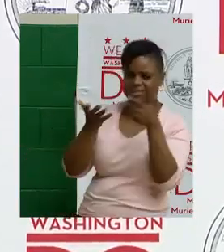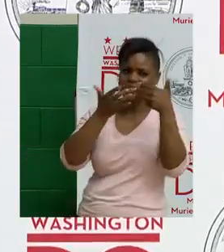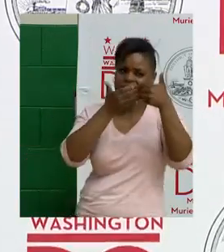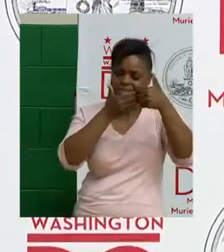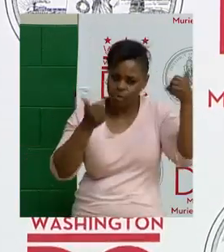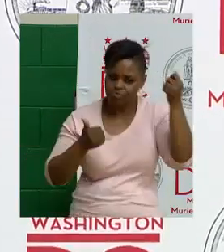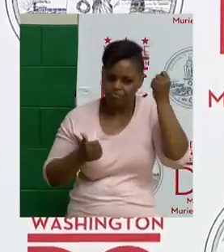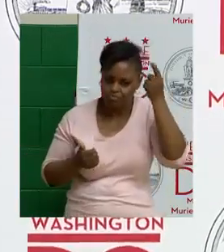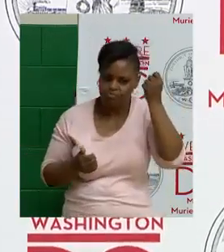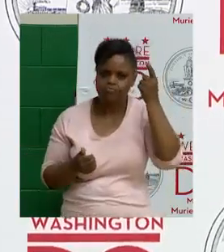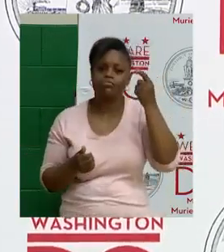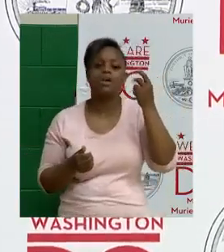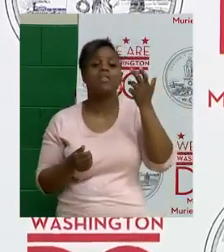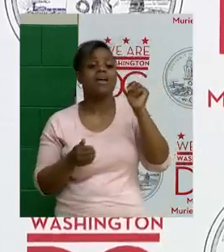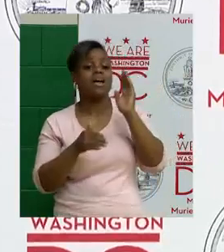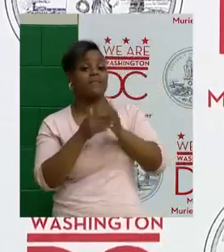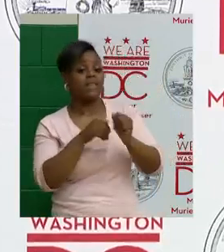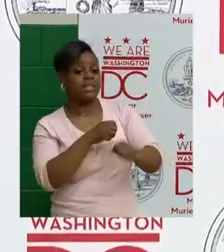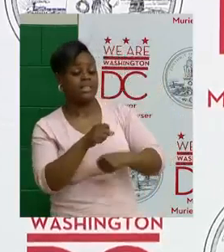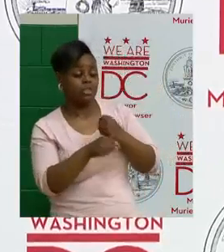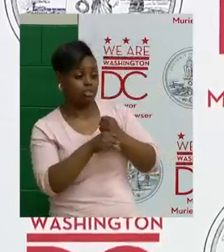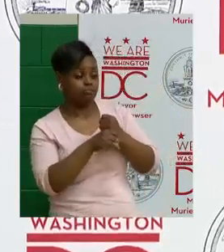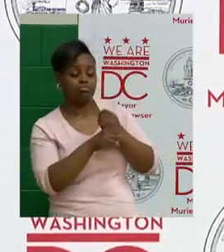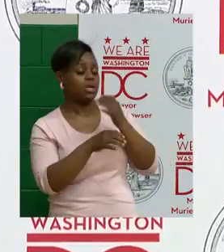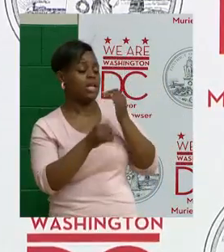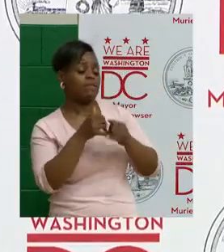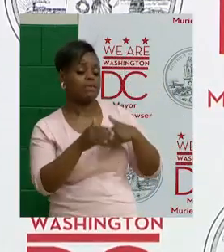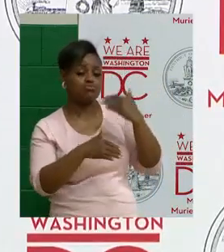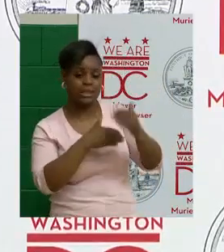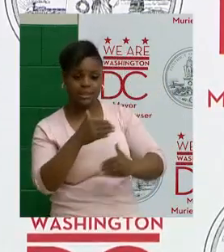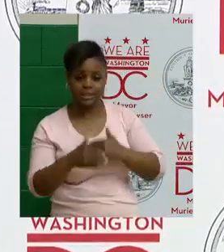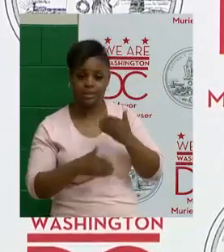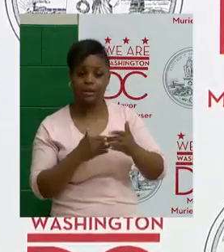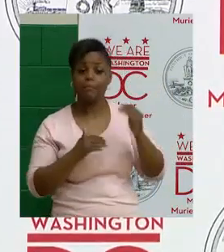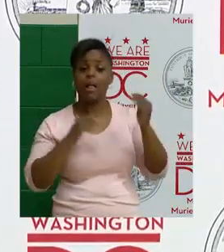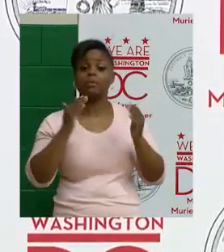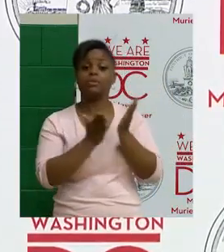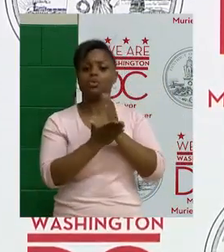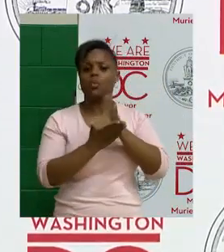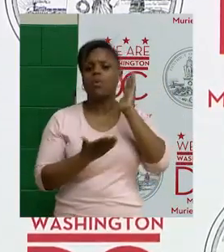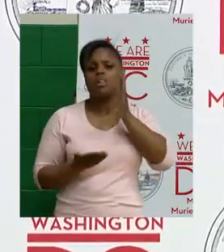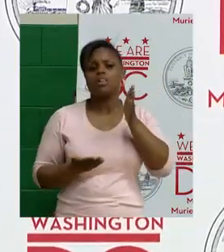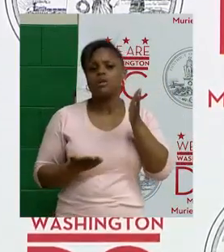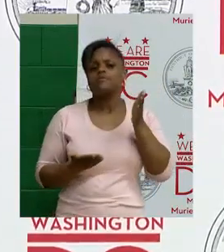And then at the end of the process, we will have a balanced budget. We will be